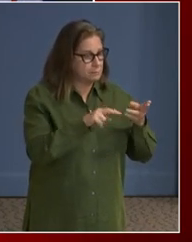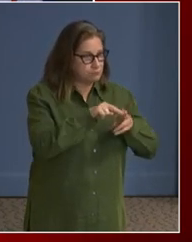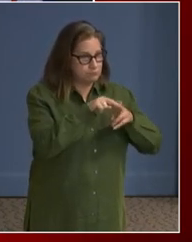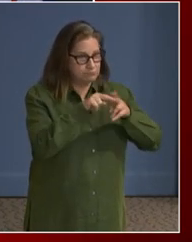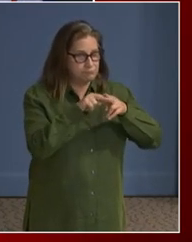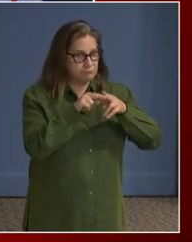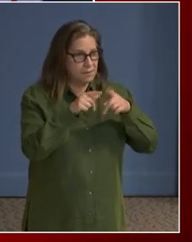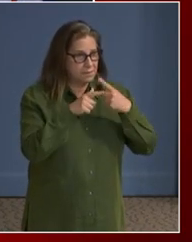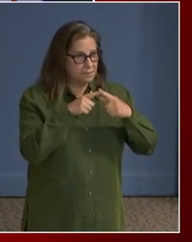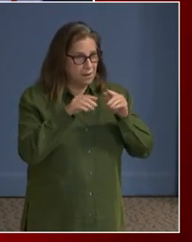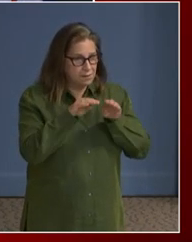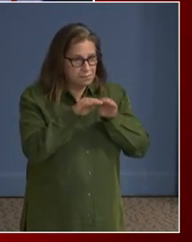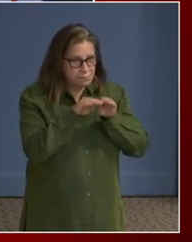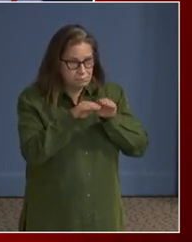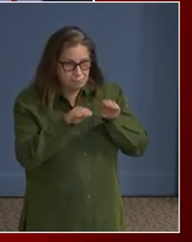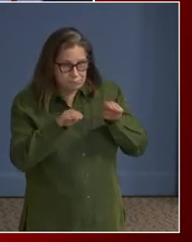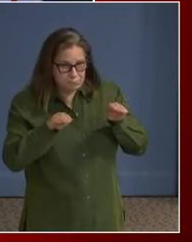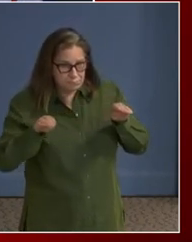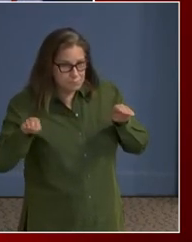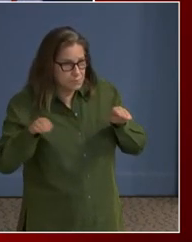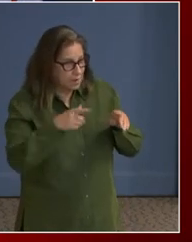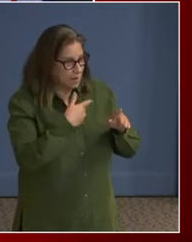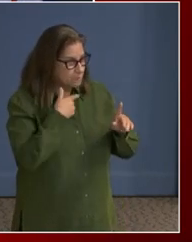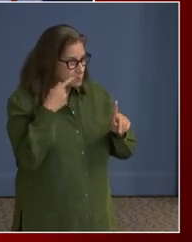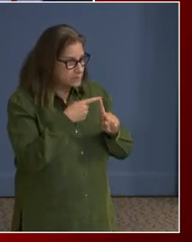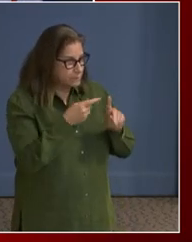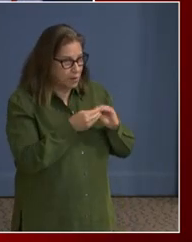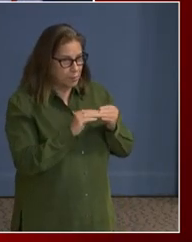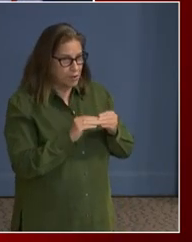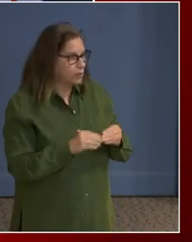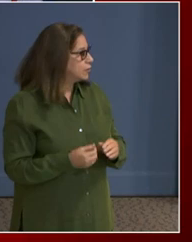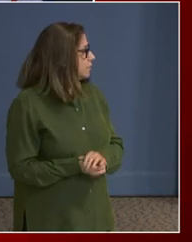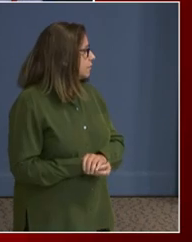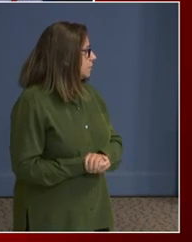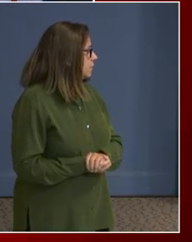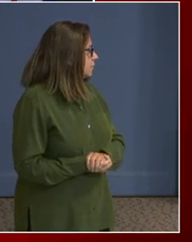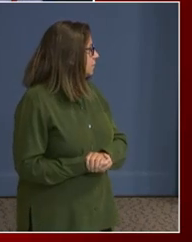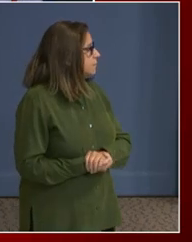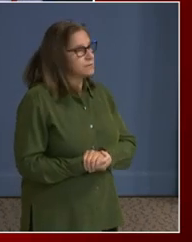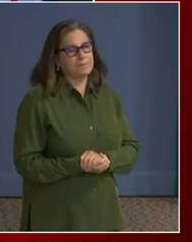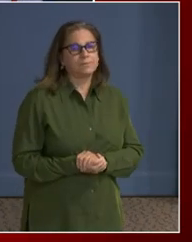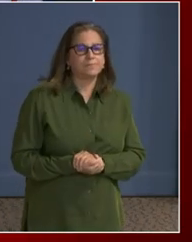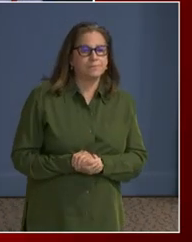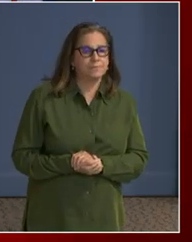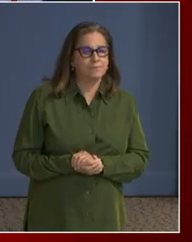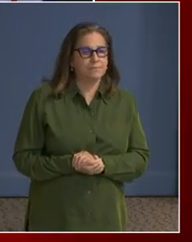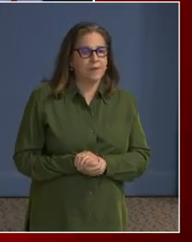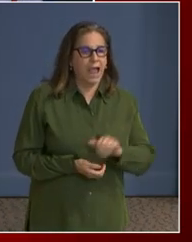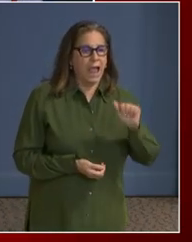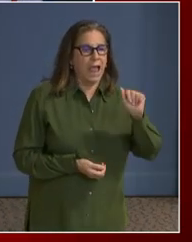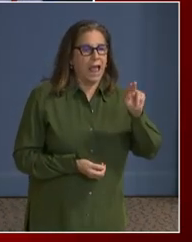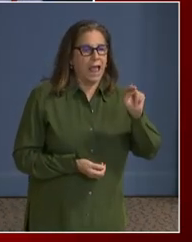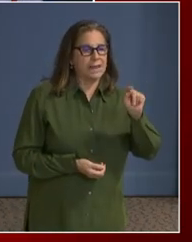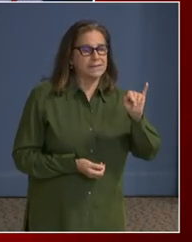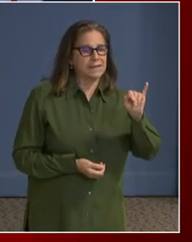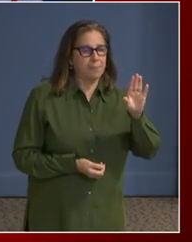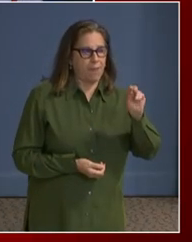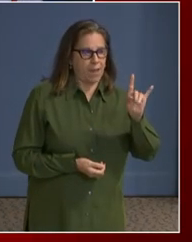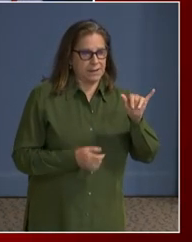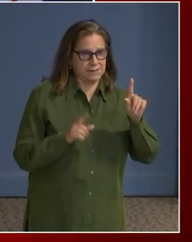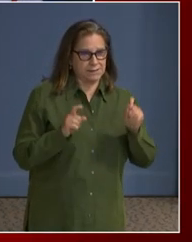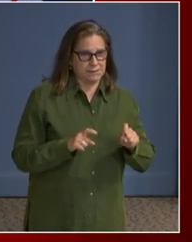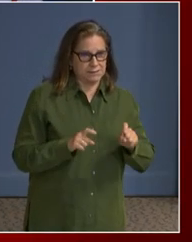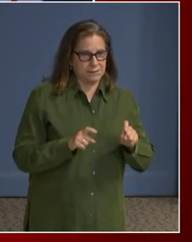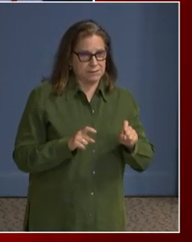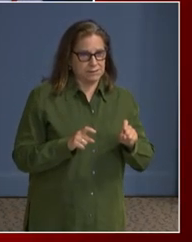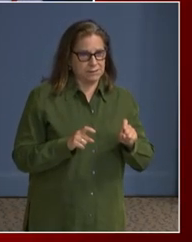No, there is no specific number. And can I ask also about this antibody testing household survey? Are these households selected at